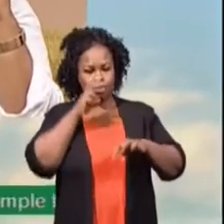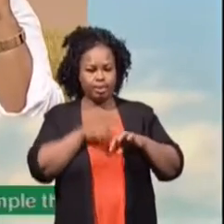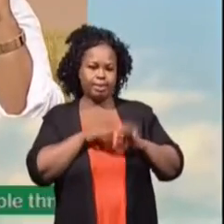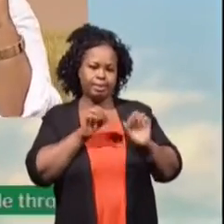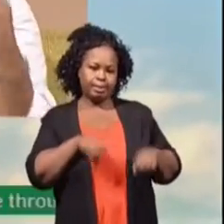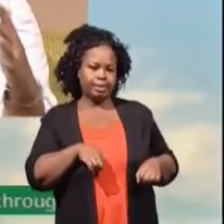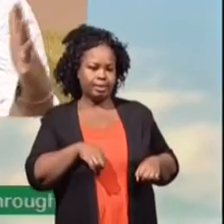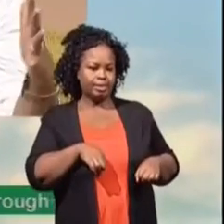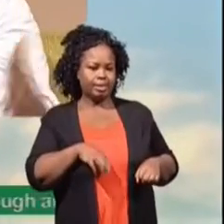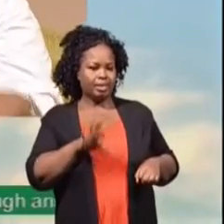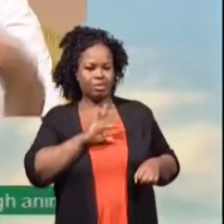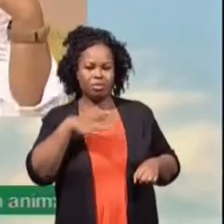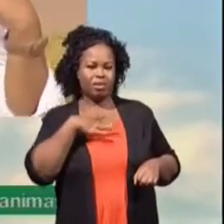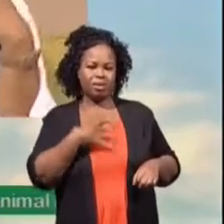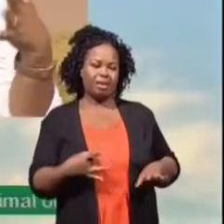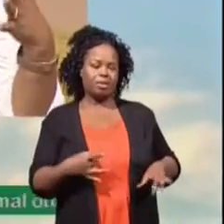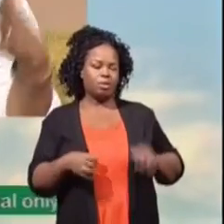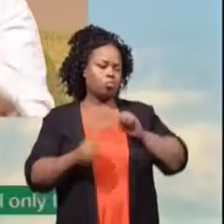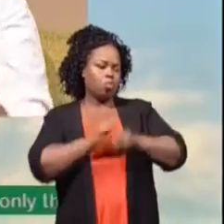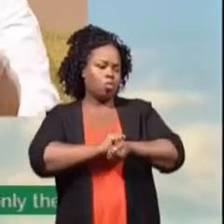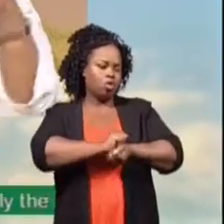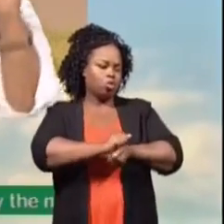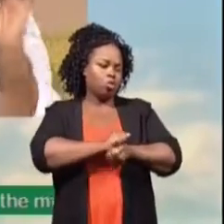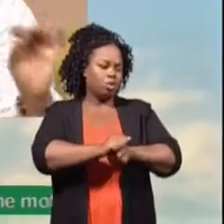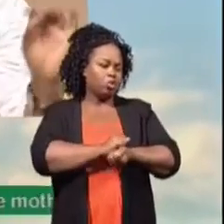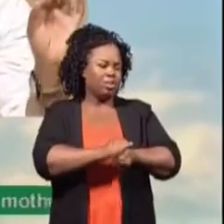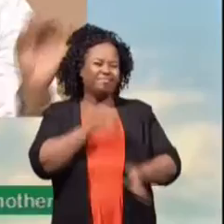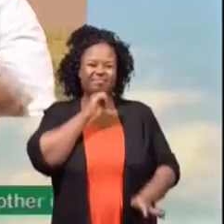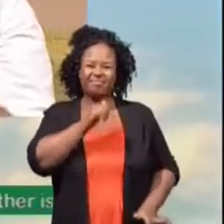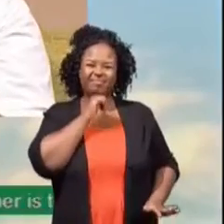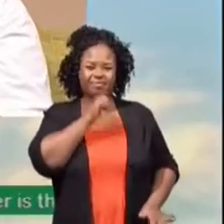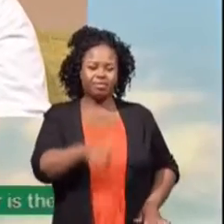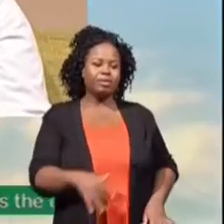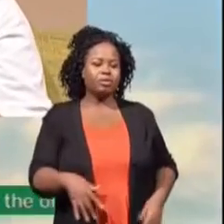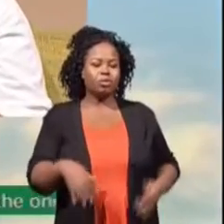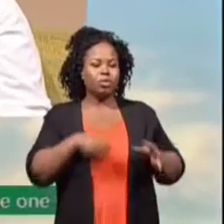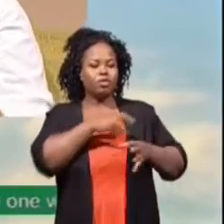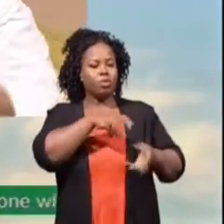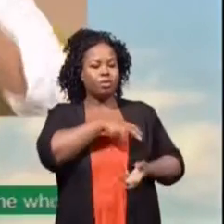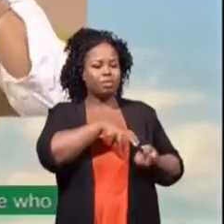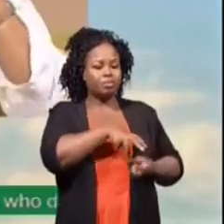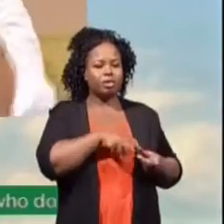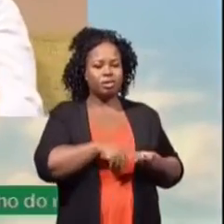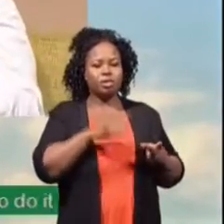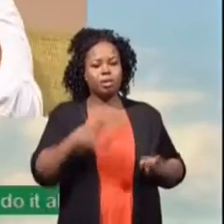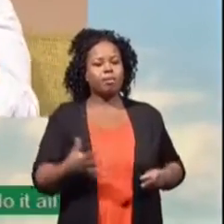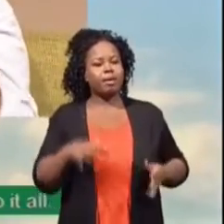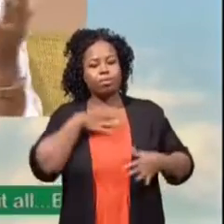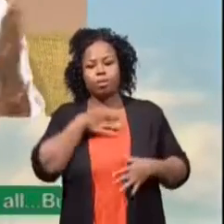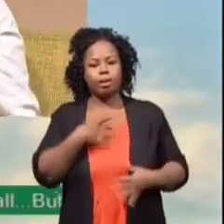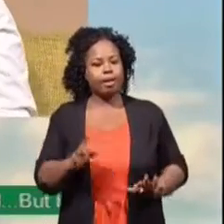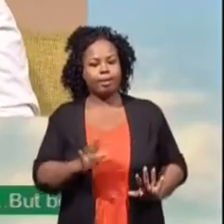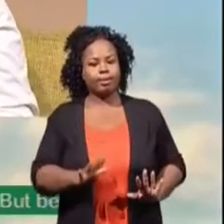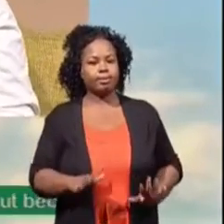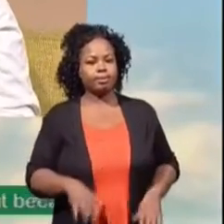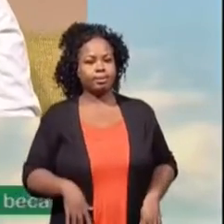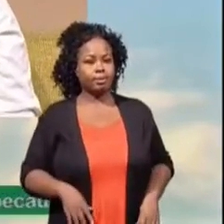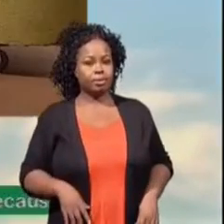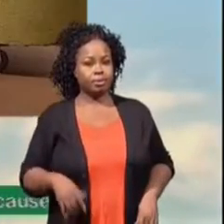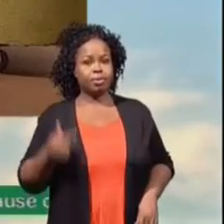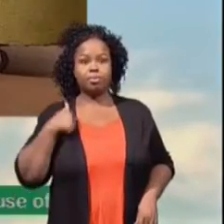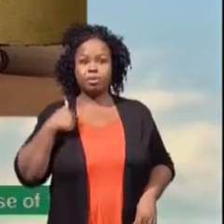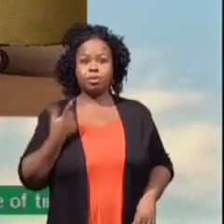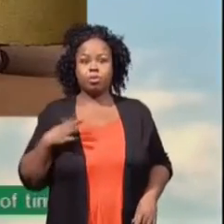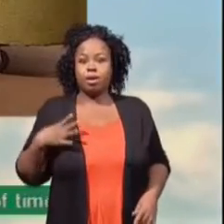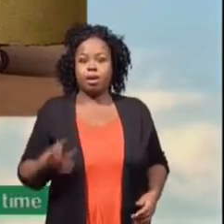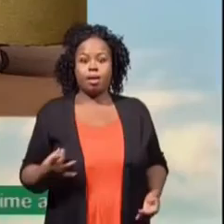as much as we need them, I do dislike e-washing with passion. And katali, nobody ends when a washing machine, nobody ends when I don't and like